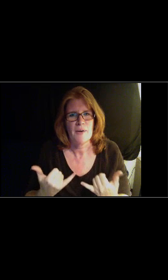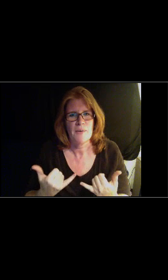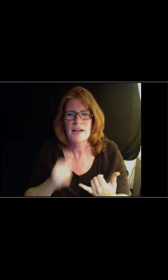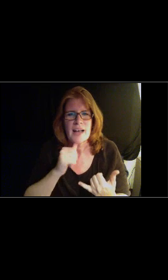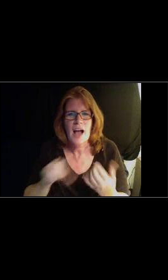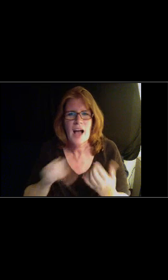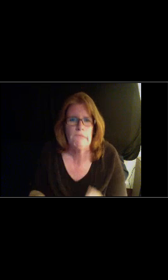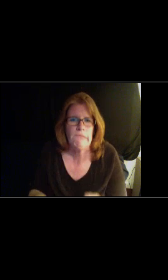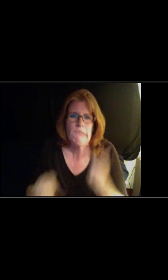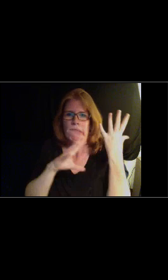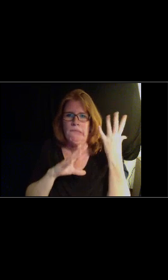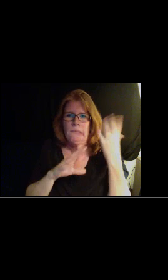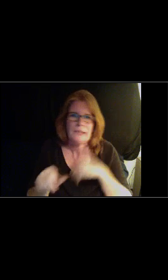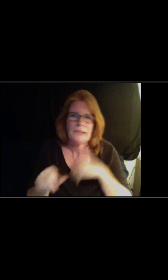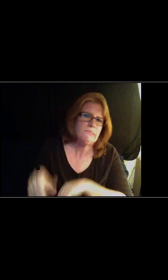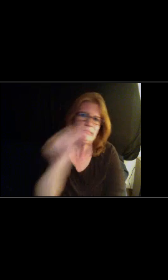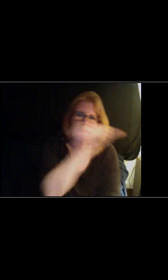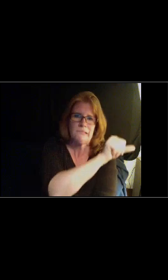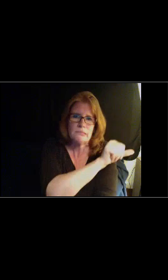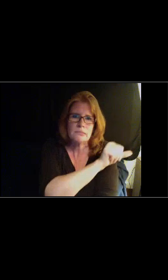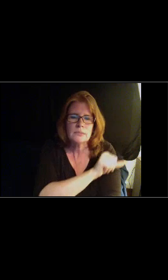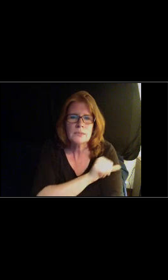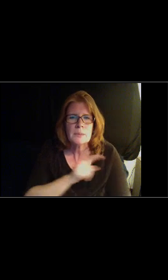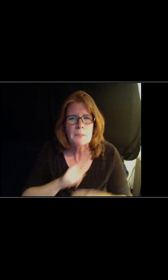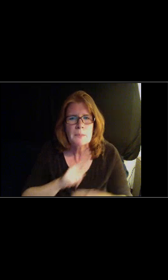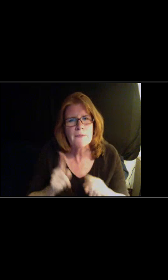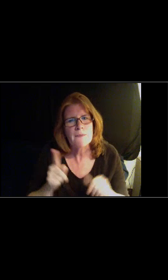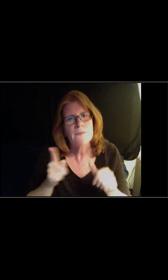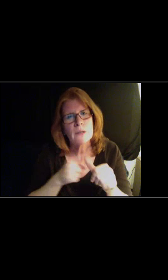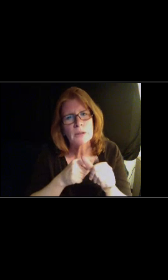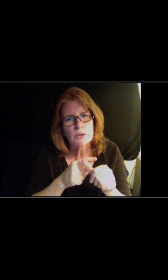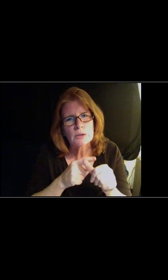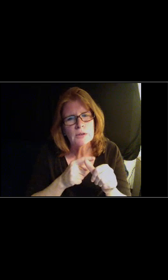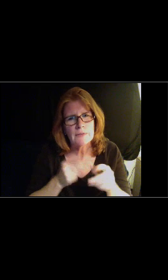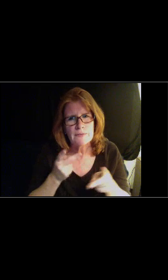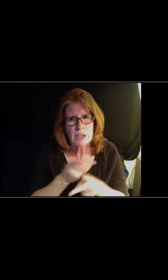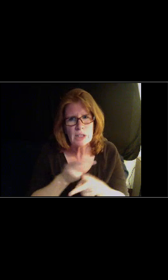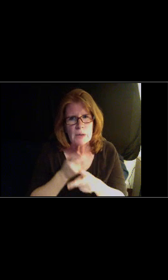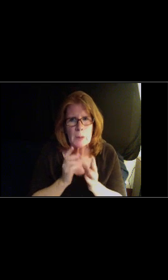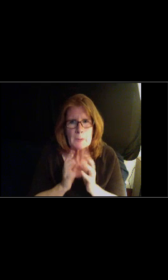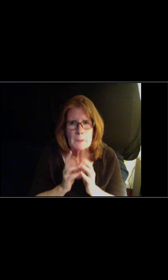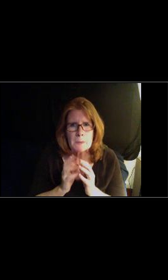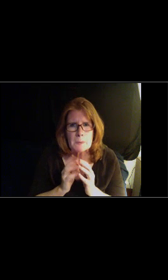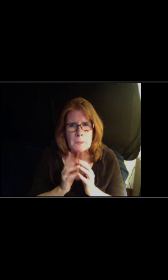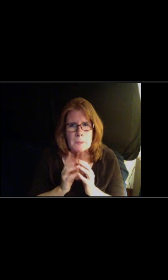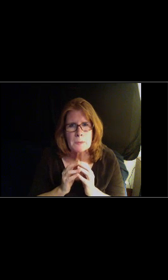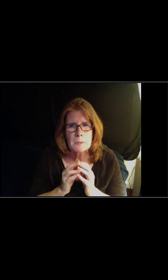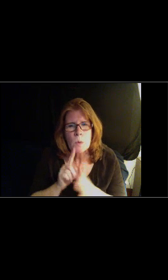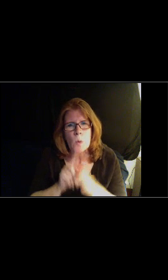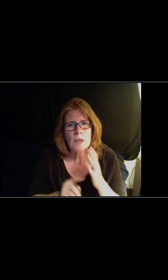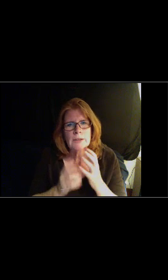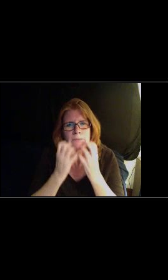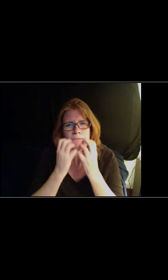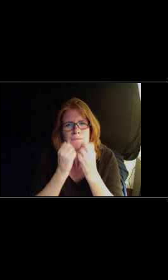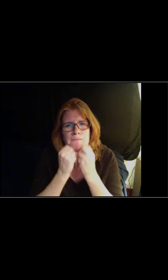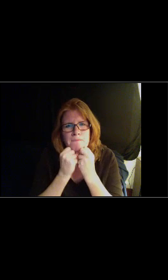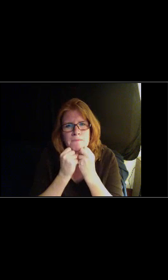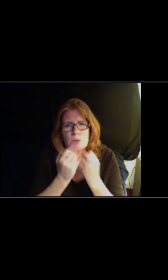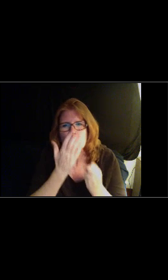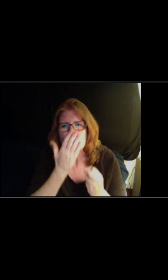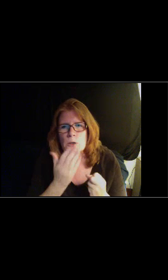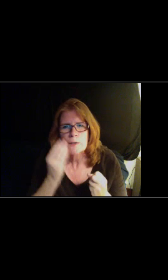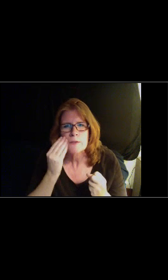when we use those metaphors. That is my challenge today. It's not to throw out all of these metaphors that we've been